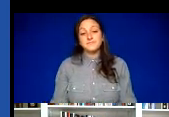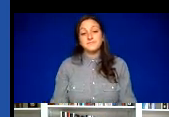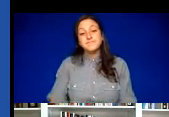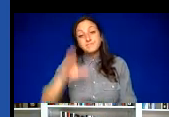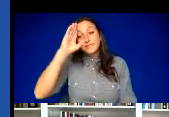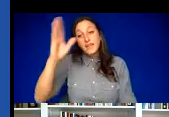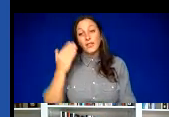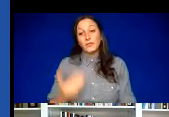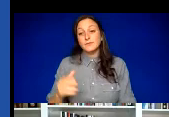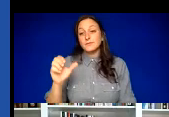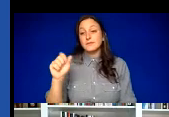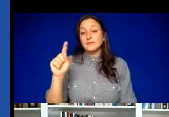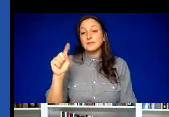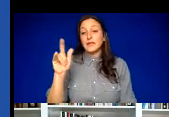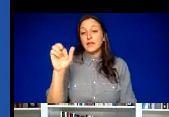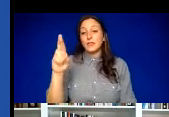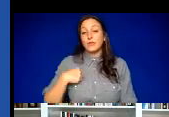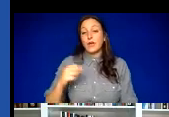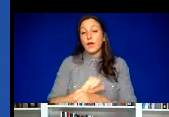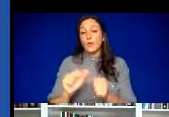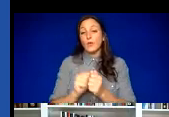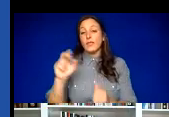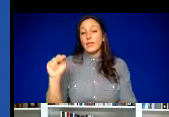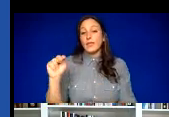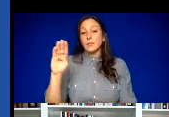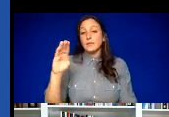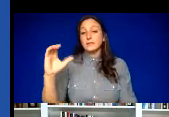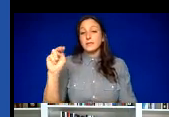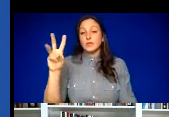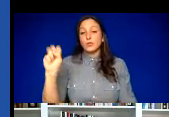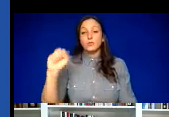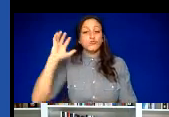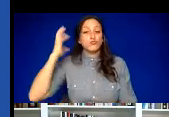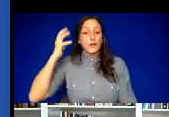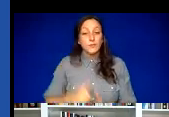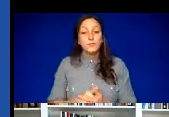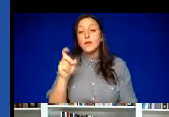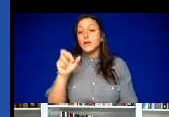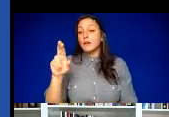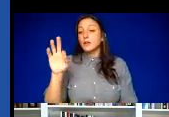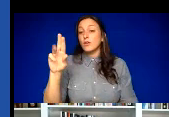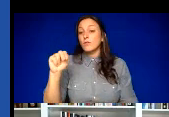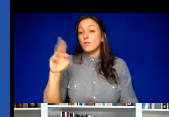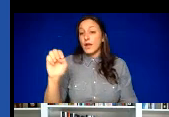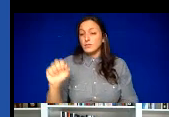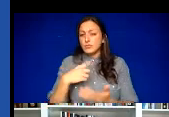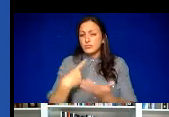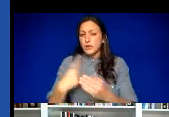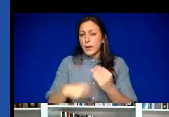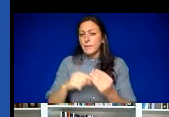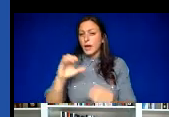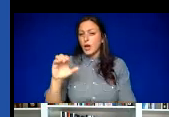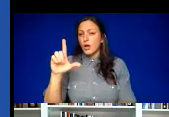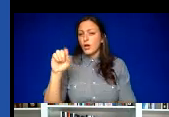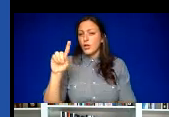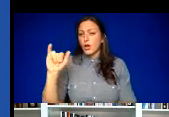Hi, Taylor Summers for NBC News Radio. Dr. France, when we're evaluating the clotting risk here with the J&J vaccine, I was curious,